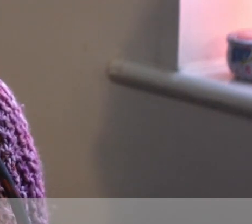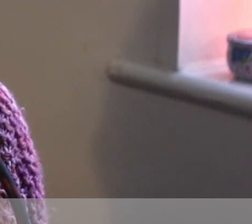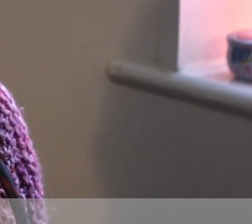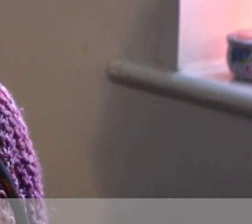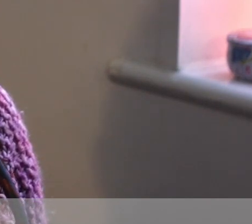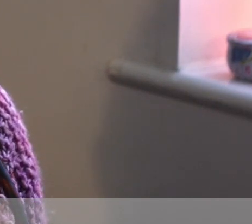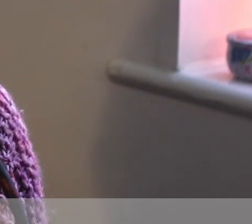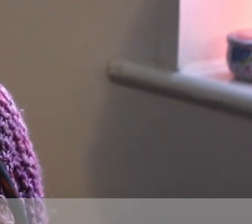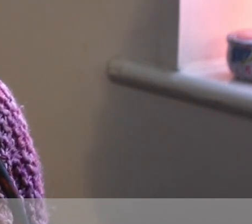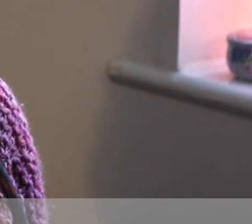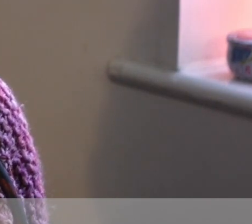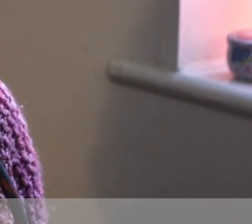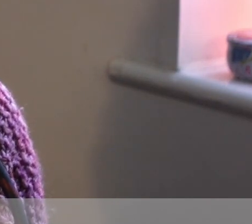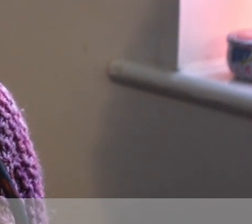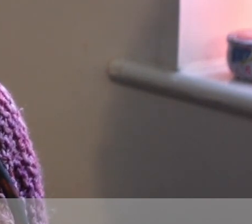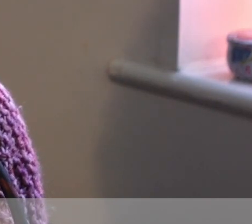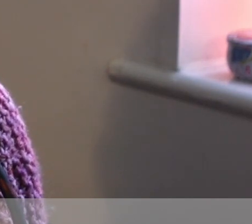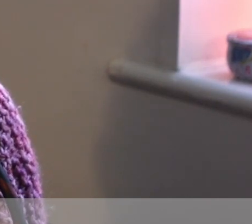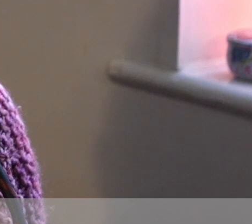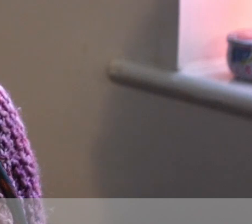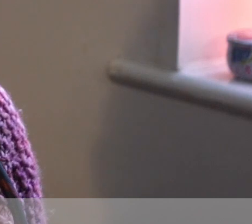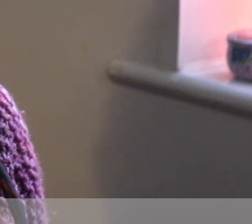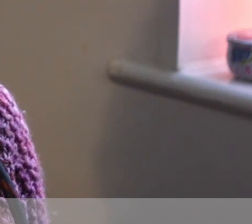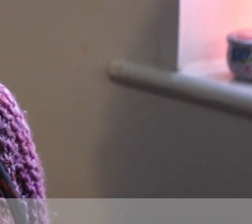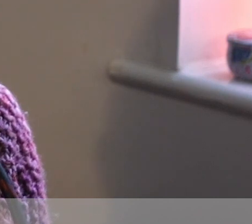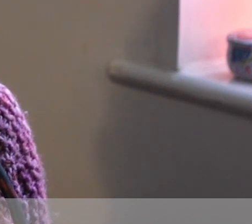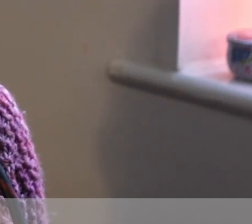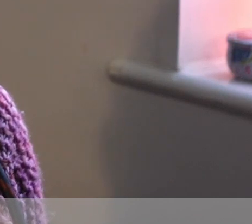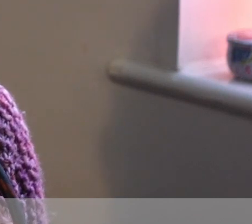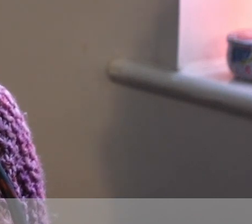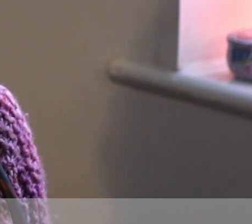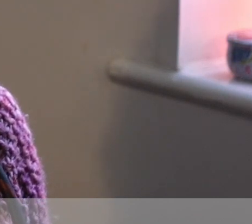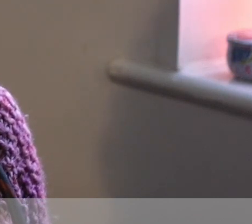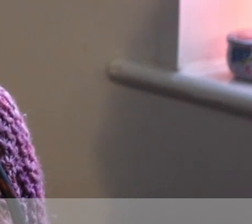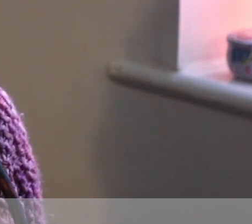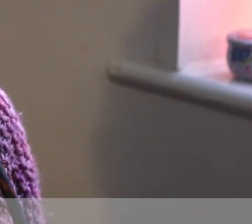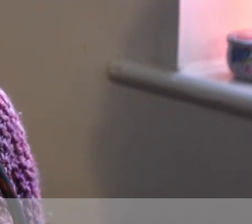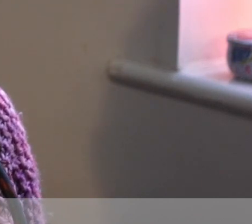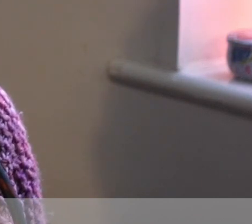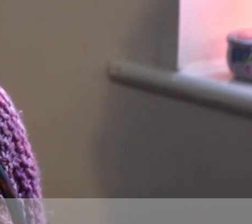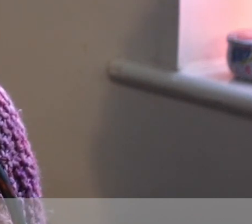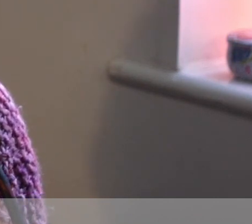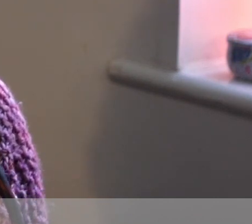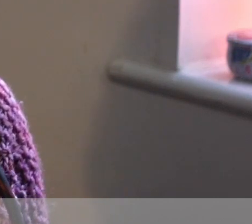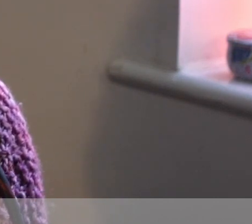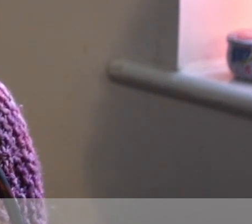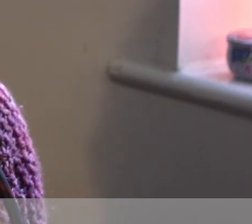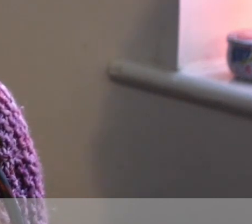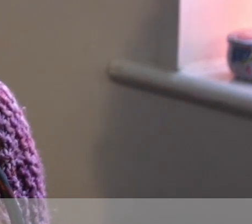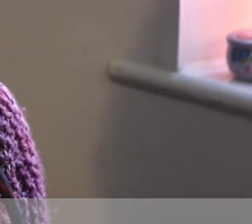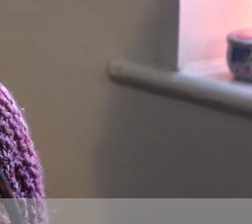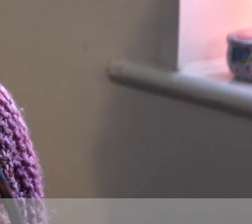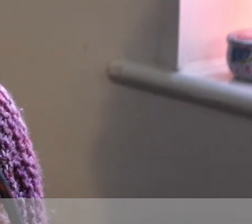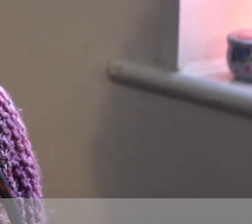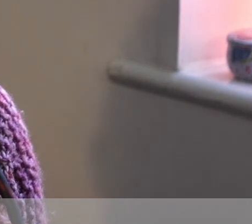All the names were held in the cradle of chords that gave their coming together into the next coming together. The golden thread